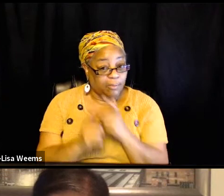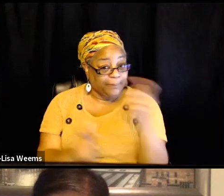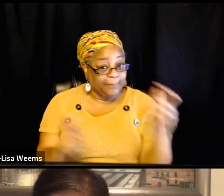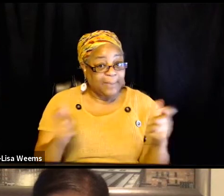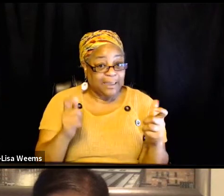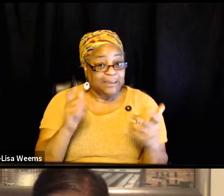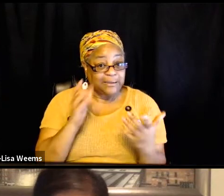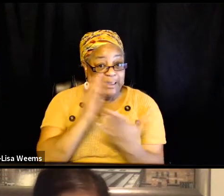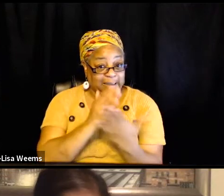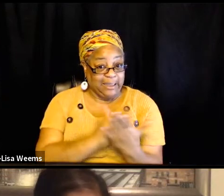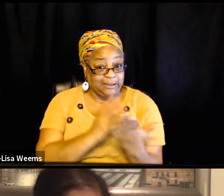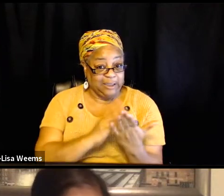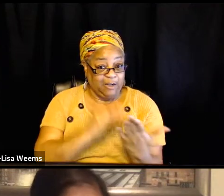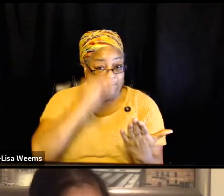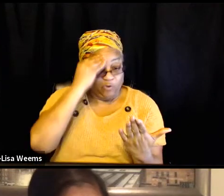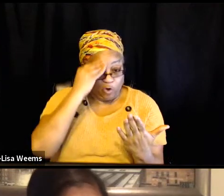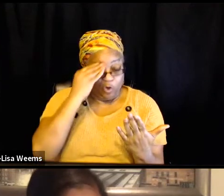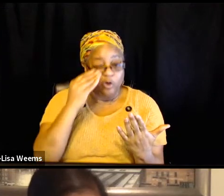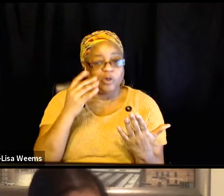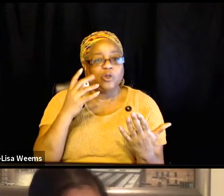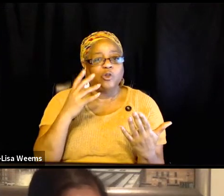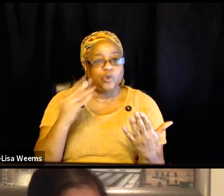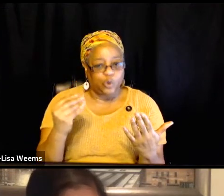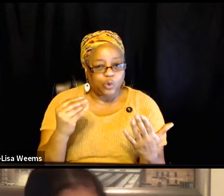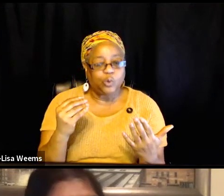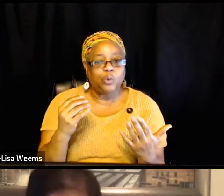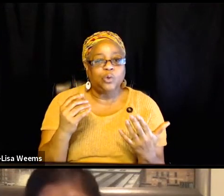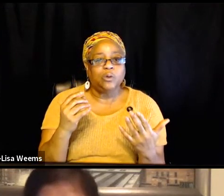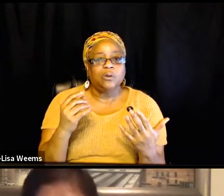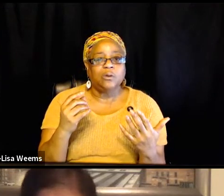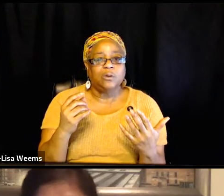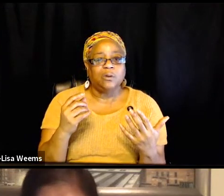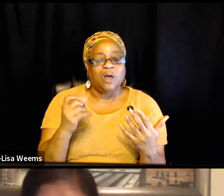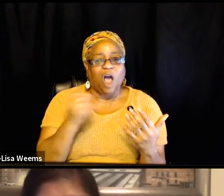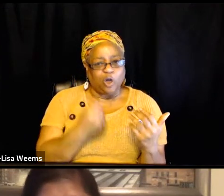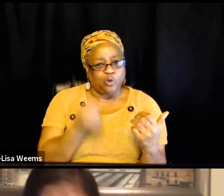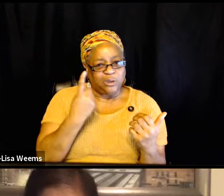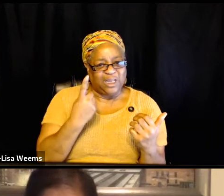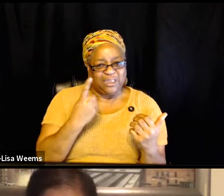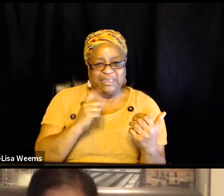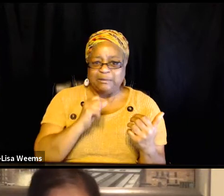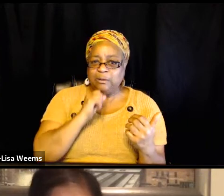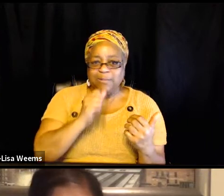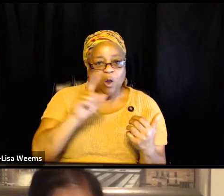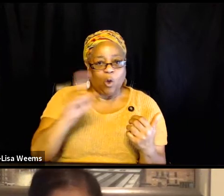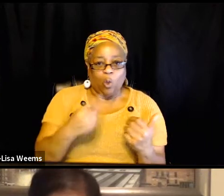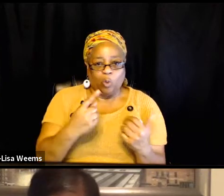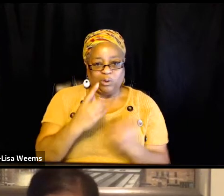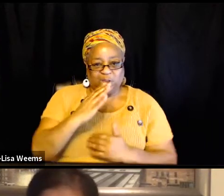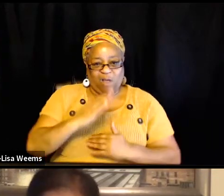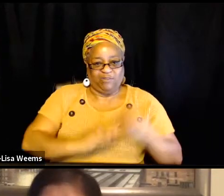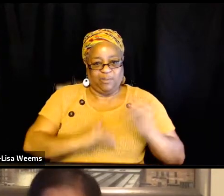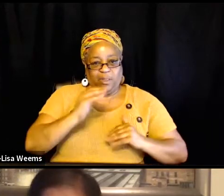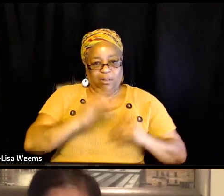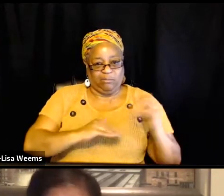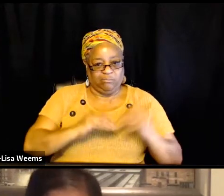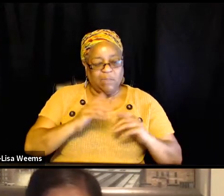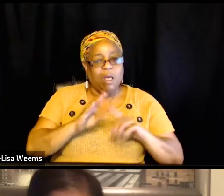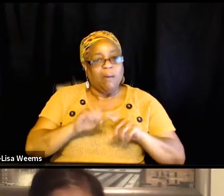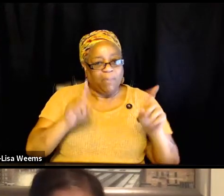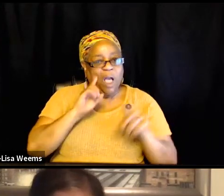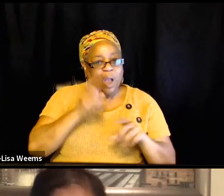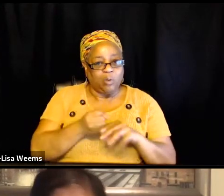have tolerance for discomfort. Like understanding that I will put myself in a situation that